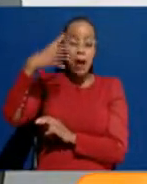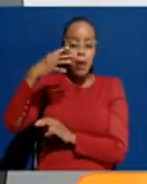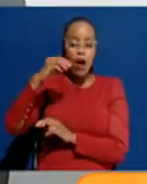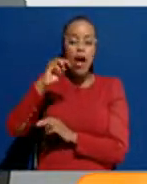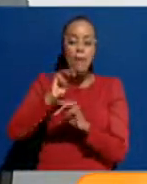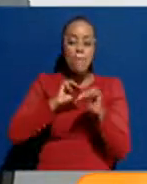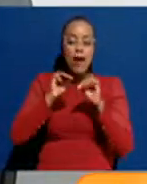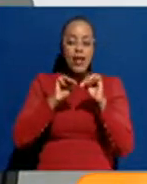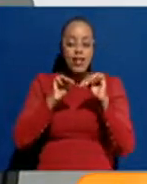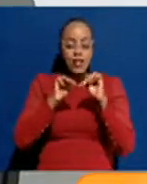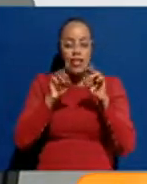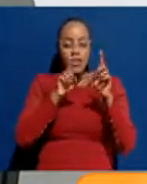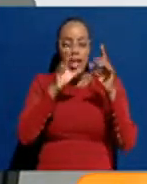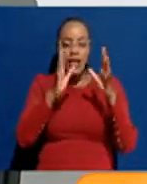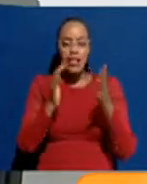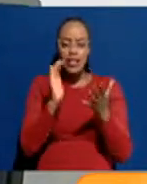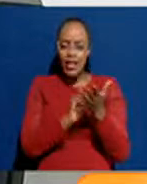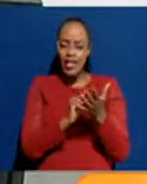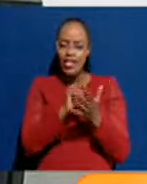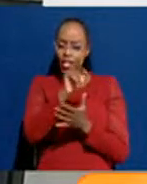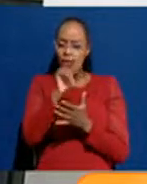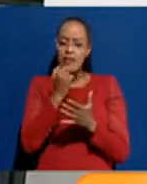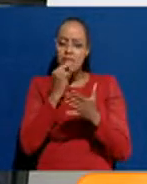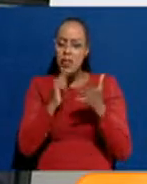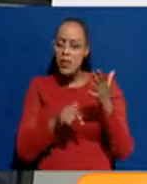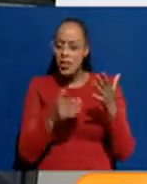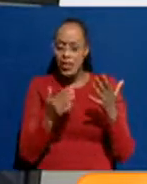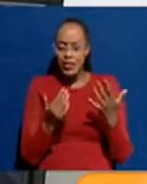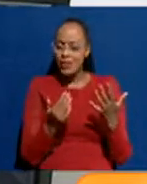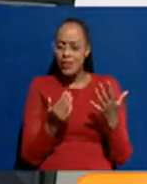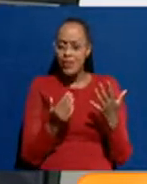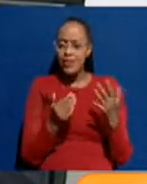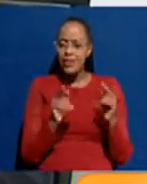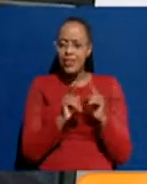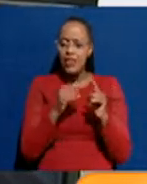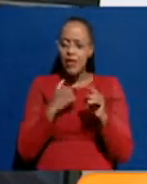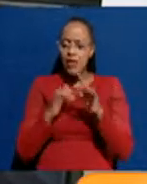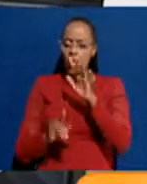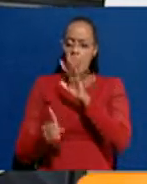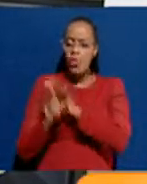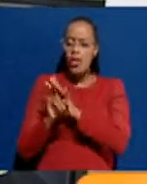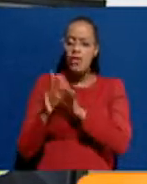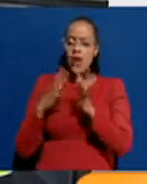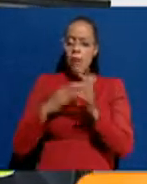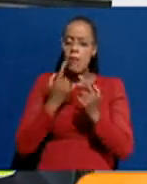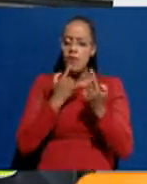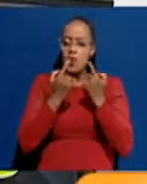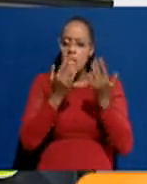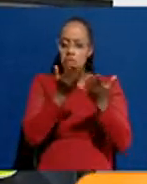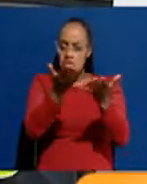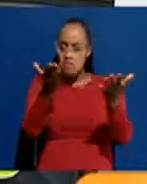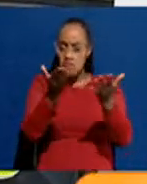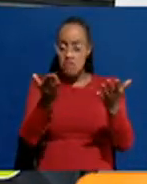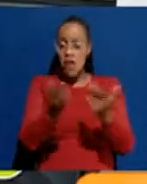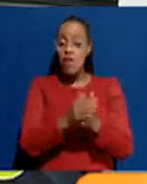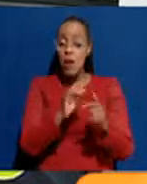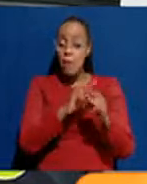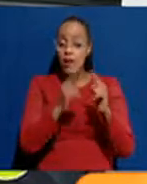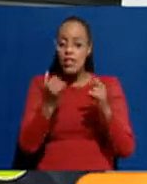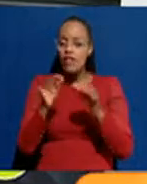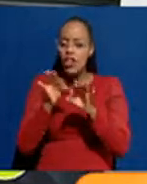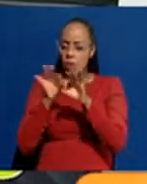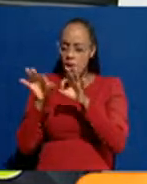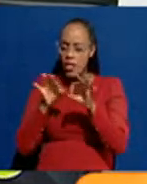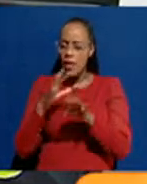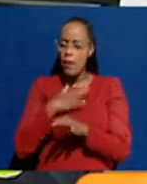And again, whatever you've been saying has quite generated a bit of a reaction. But before you get into that, talk to me